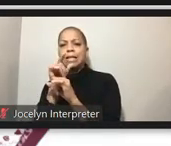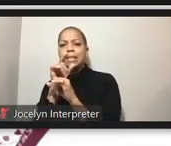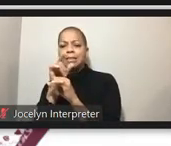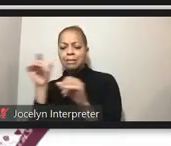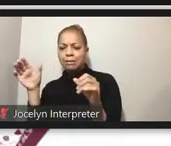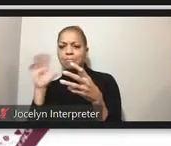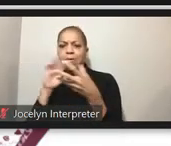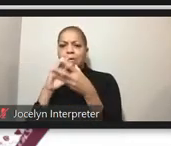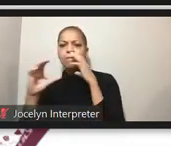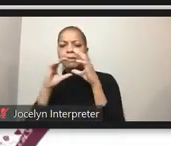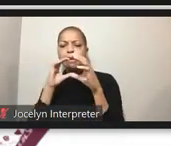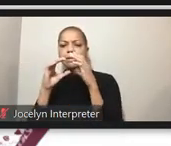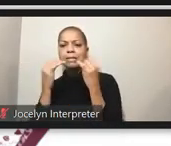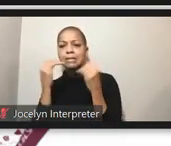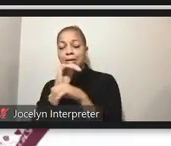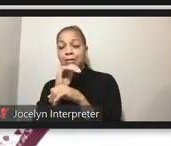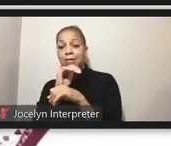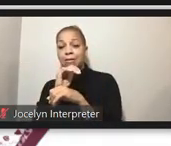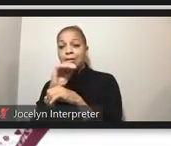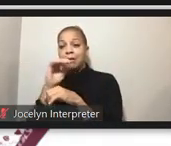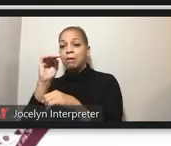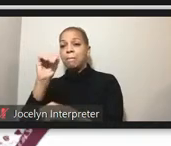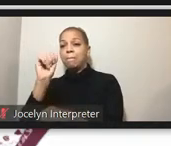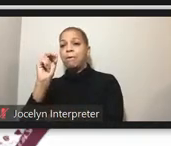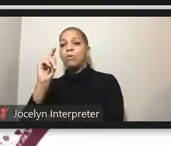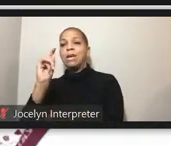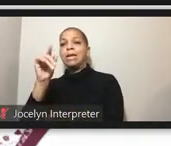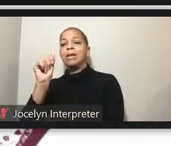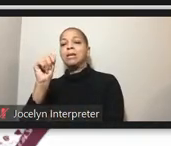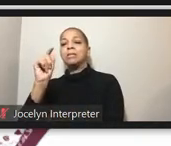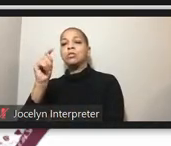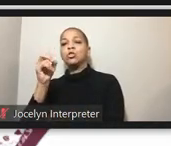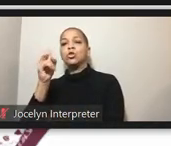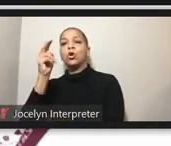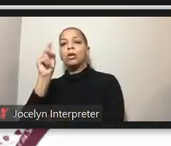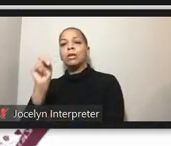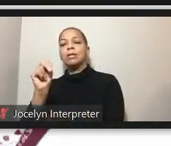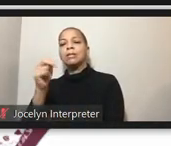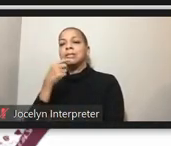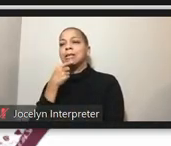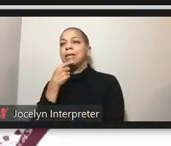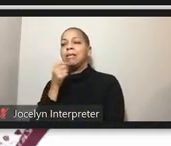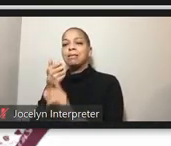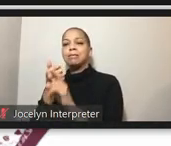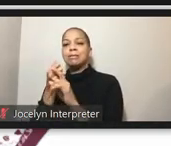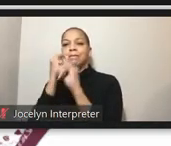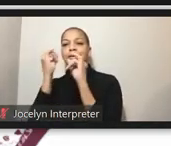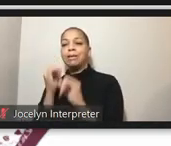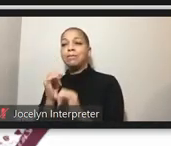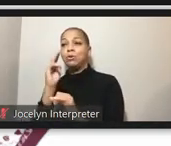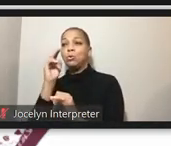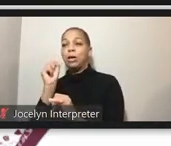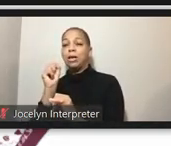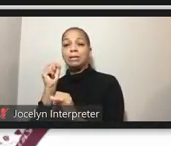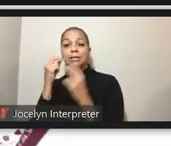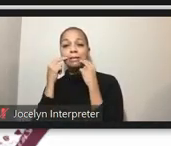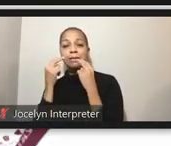conversation? Marita Sturkin says, the self-image of the United States as innocent has been key to